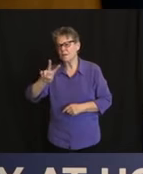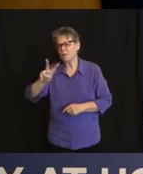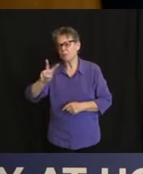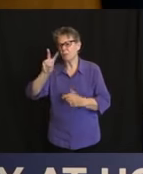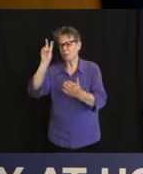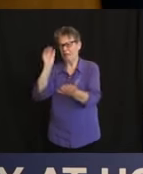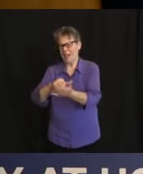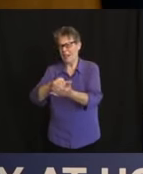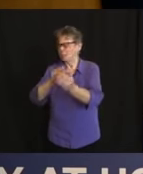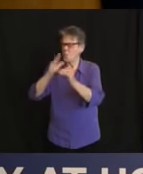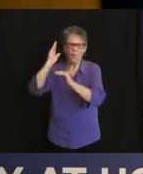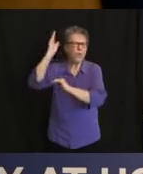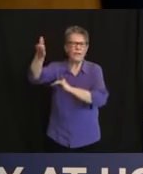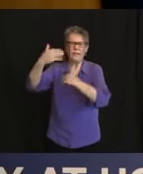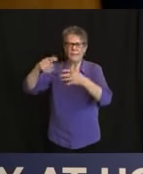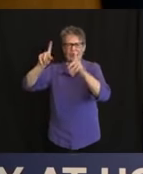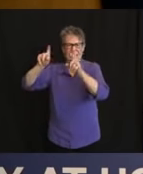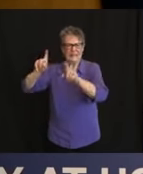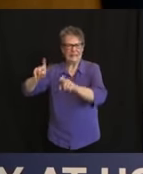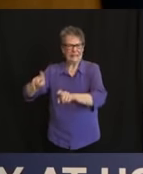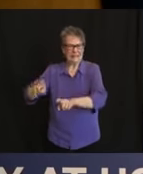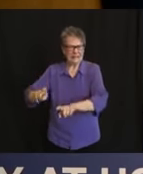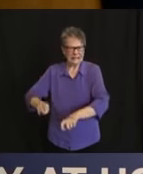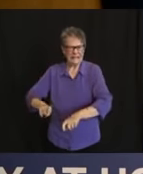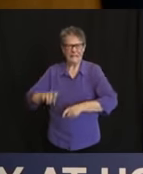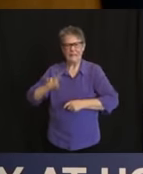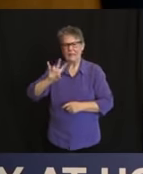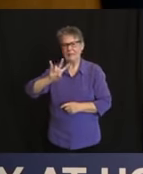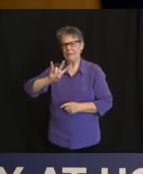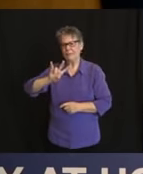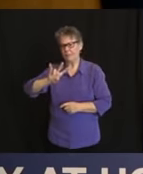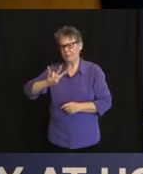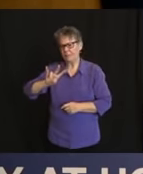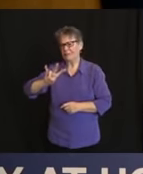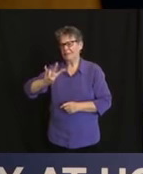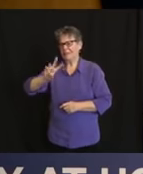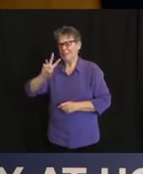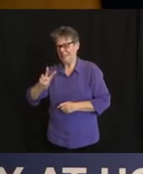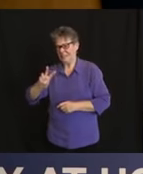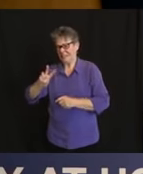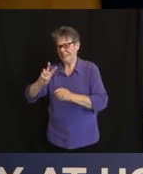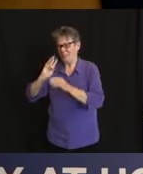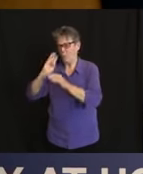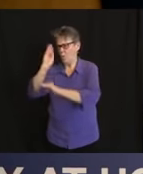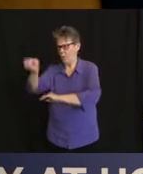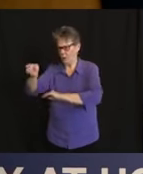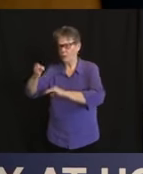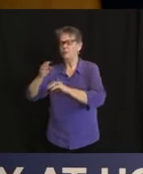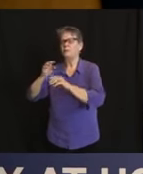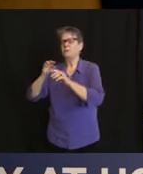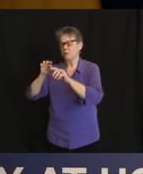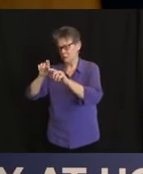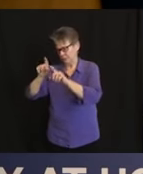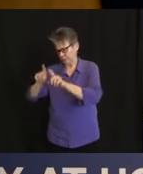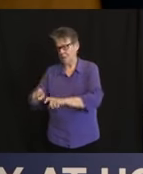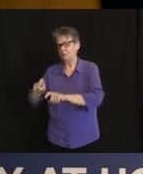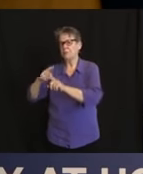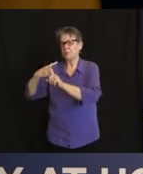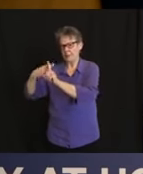76,818 have returned positive, for a positivity rate which is pretty much holding at